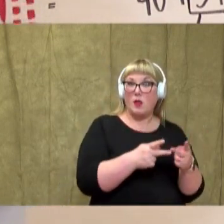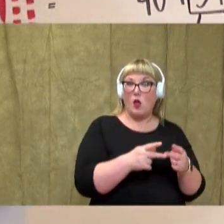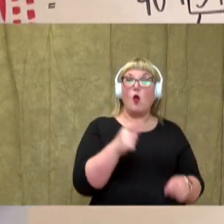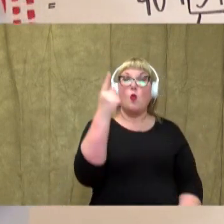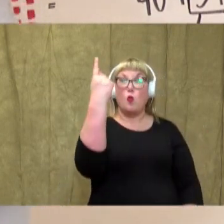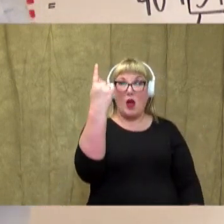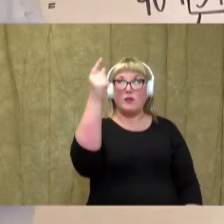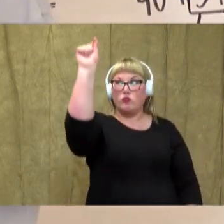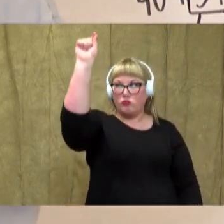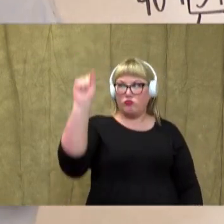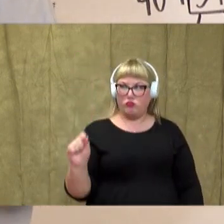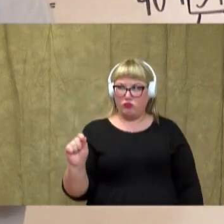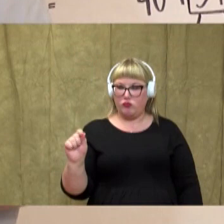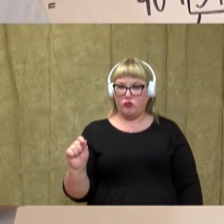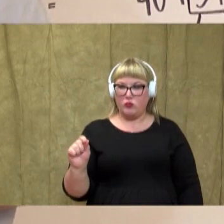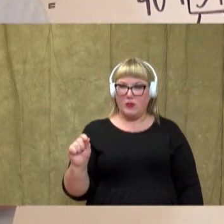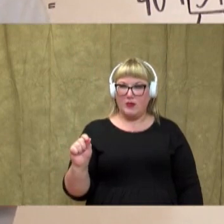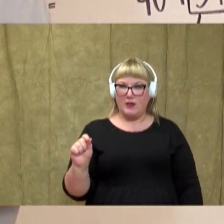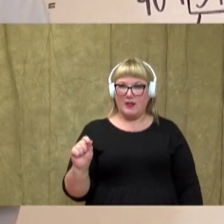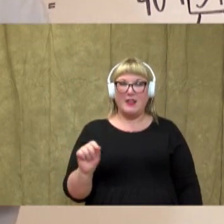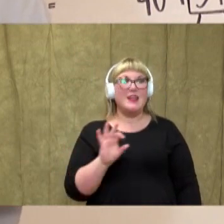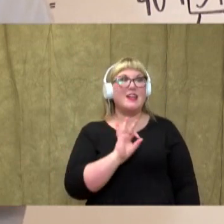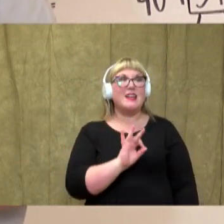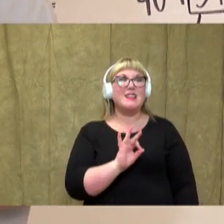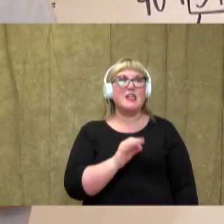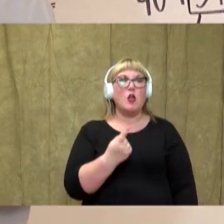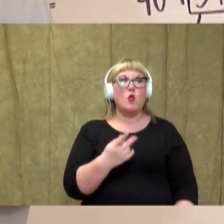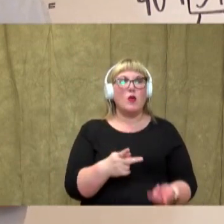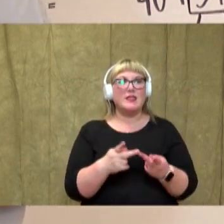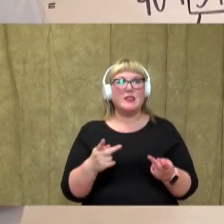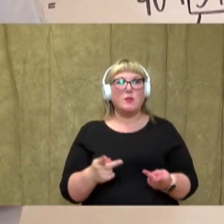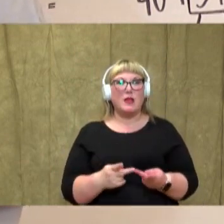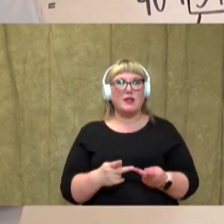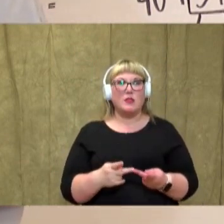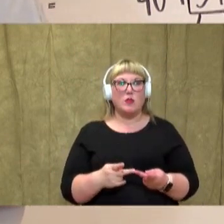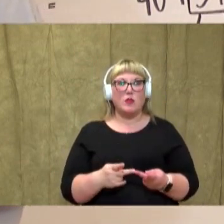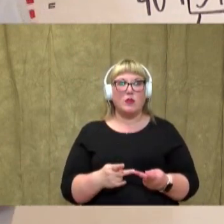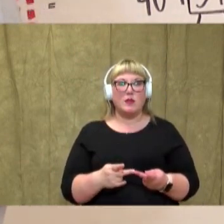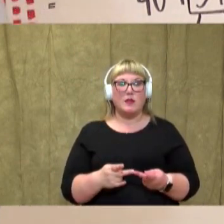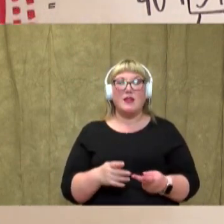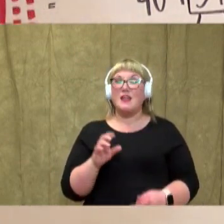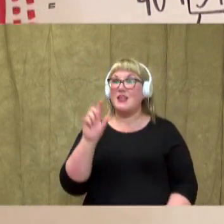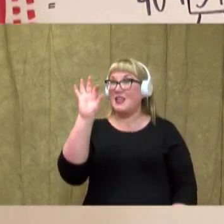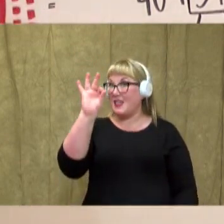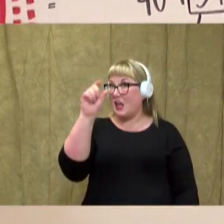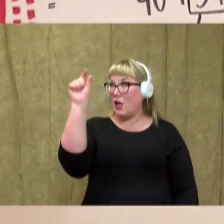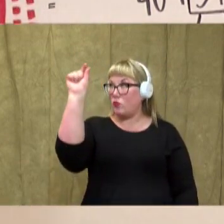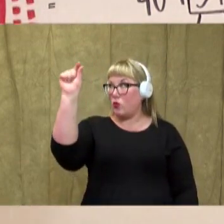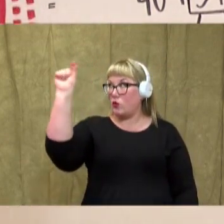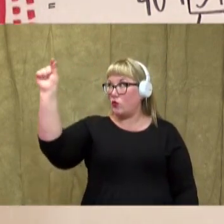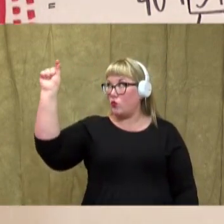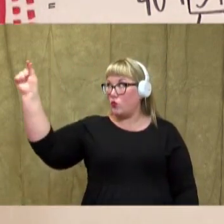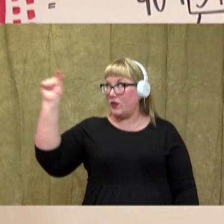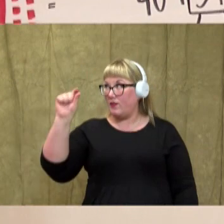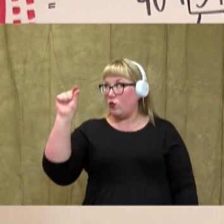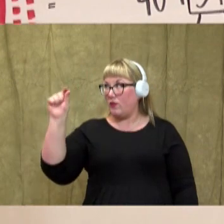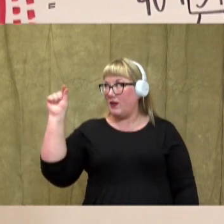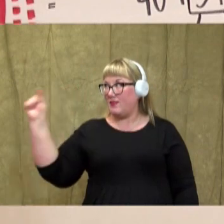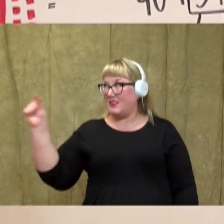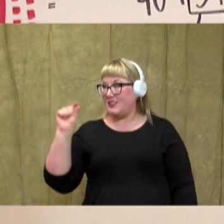rod, and a 9 in the ones place. So that's 9 cubes.